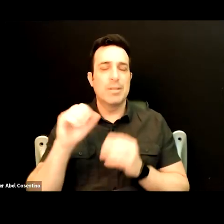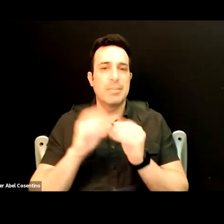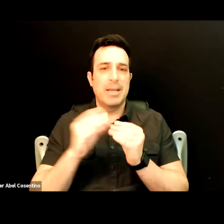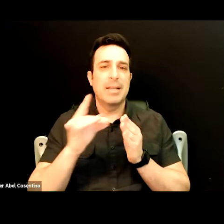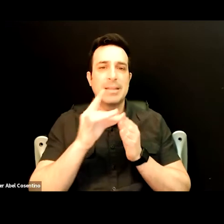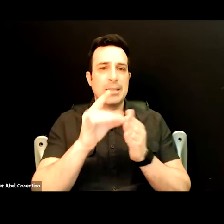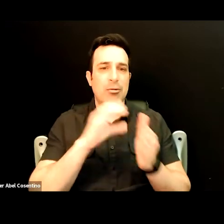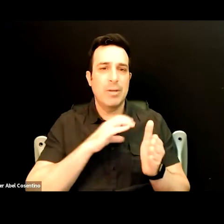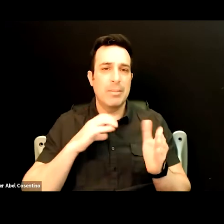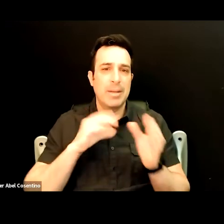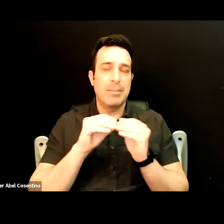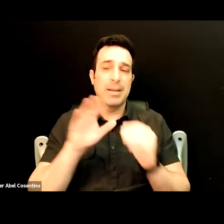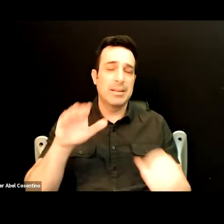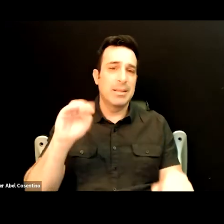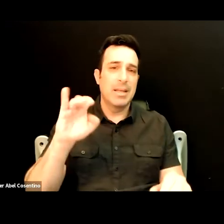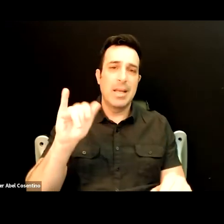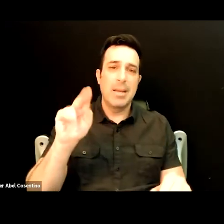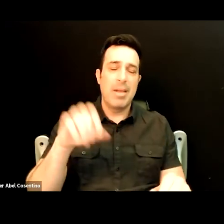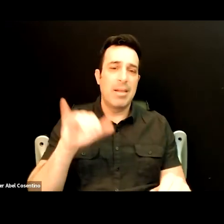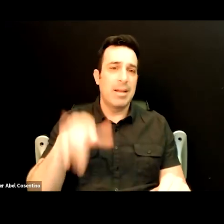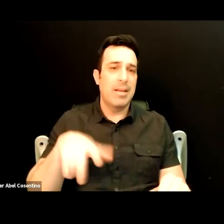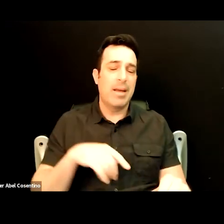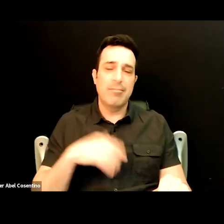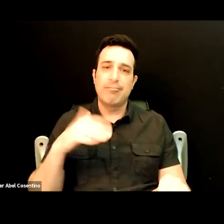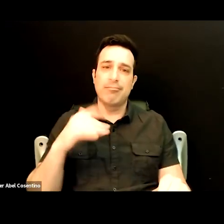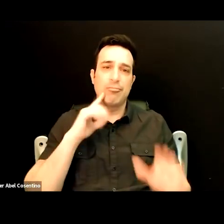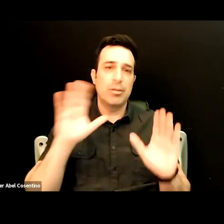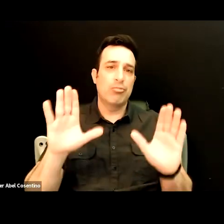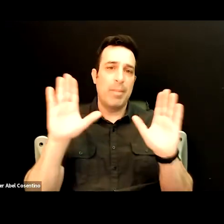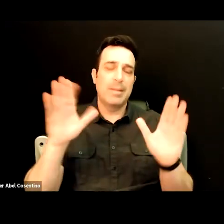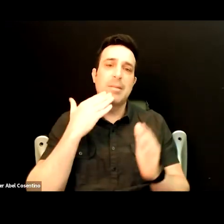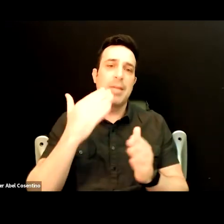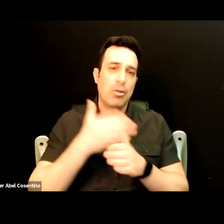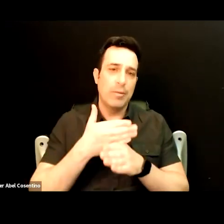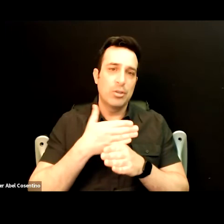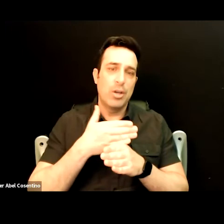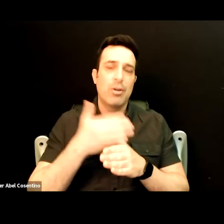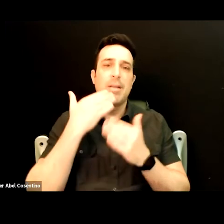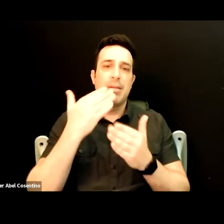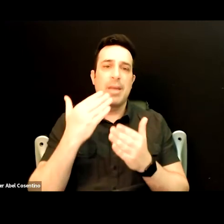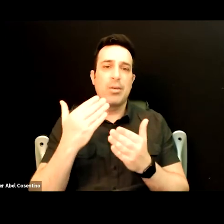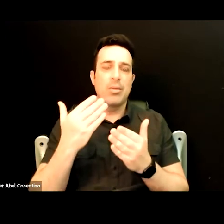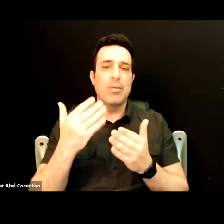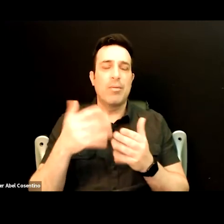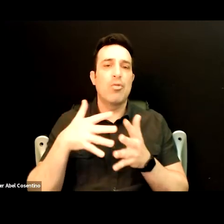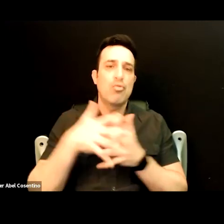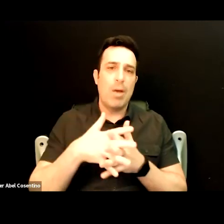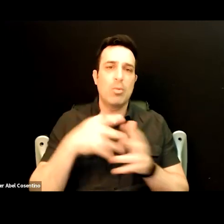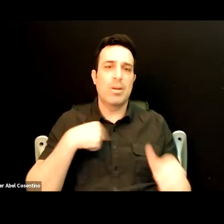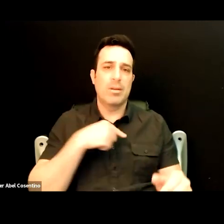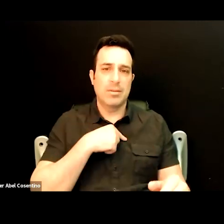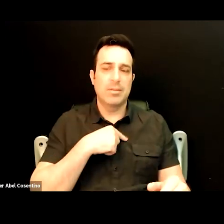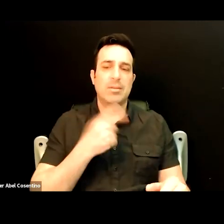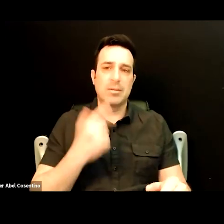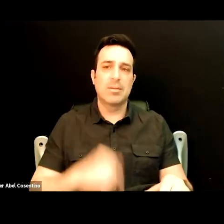meetings. And Melanie, that was tremendous. So thank you for sharing that. And thank you for grounding us. And